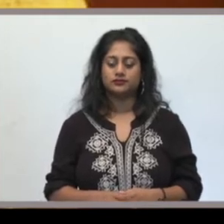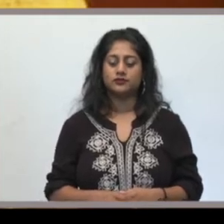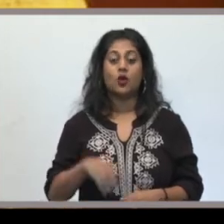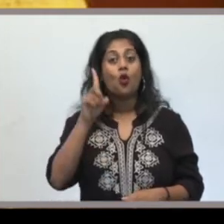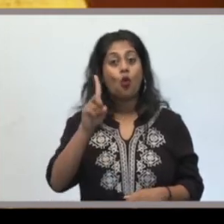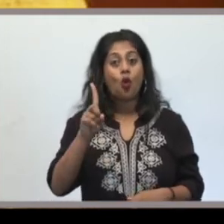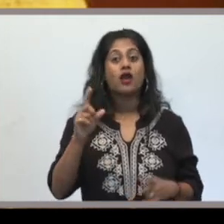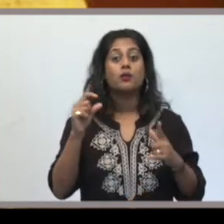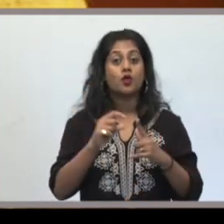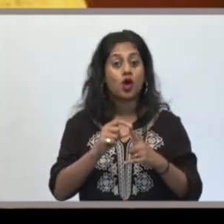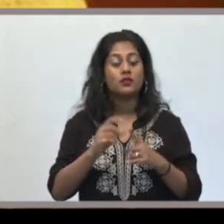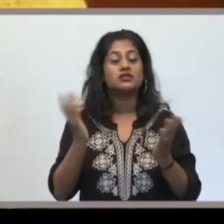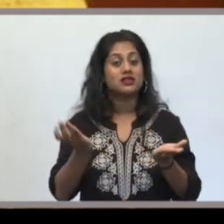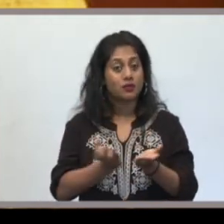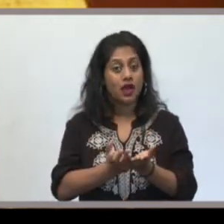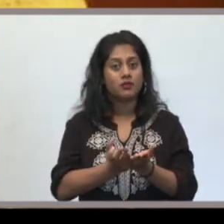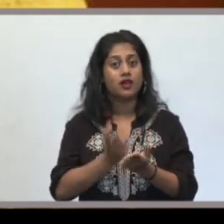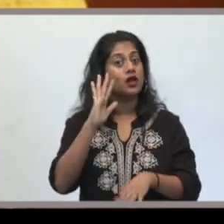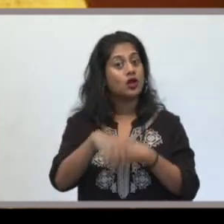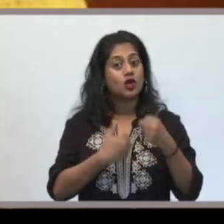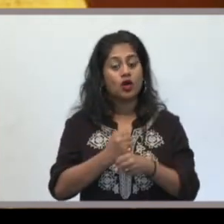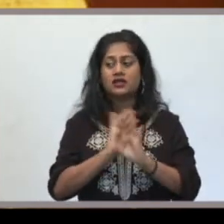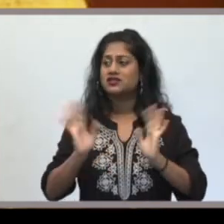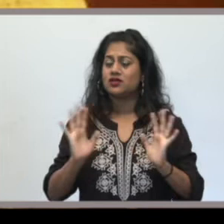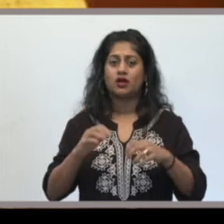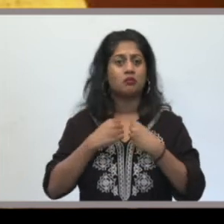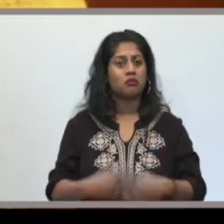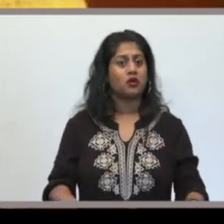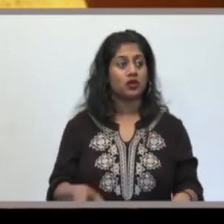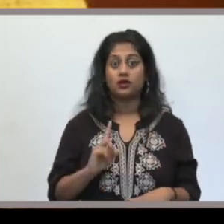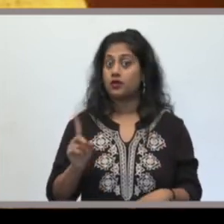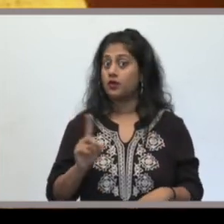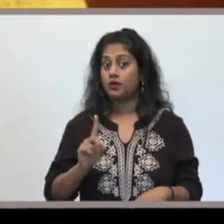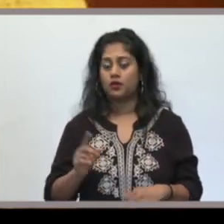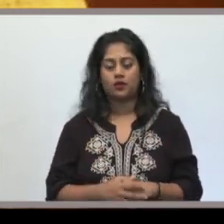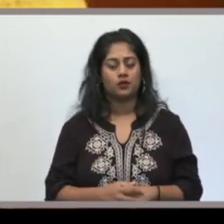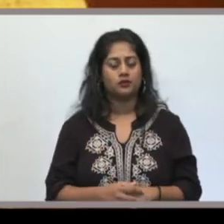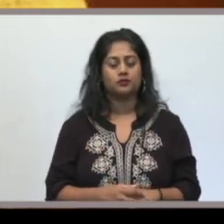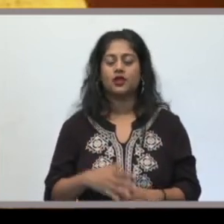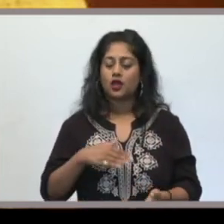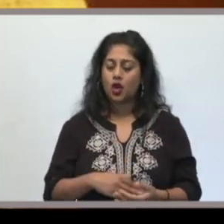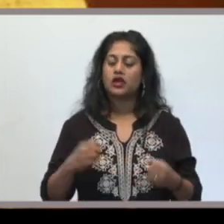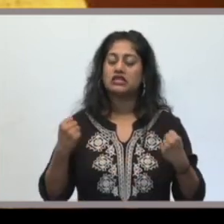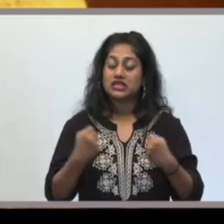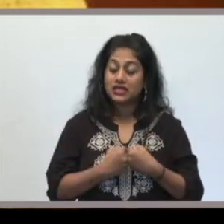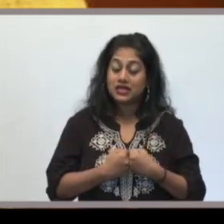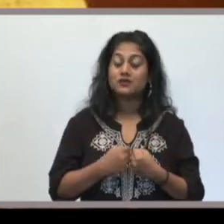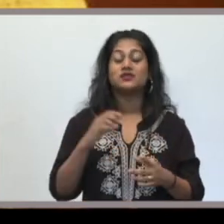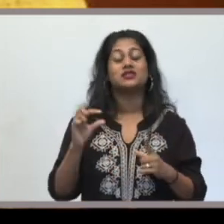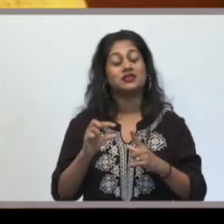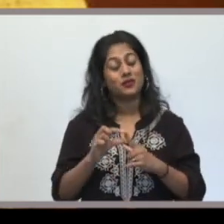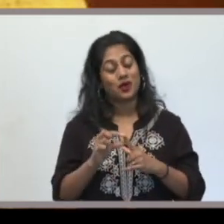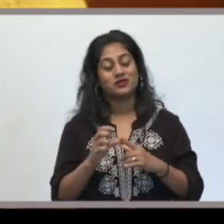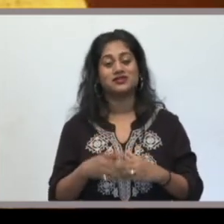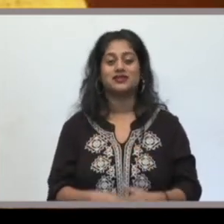even one promise yet. You know, I know that today, many of you listening to me, I know a lot of hidden hurt. You know, behind your pretty